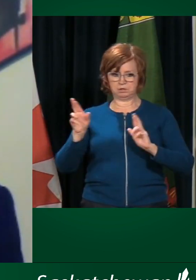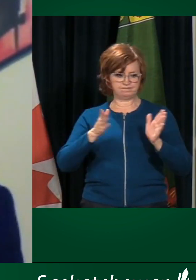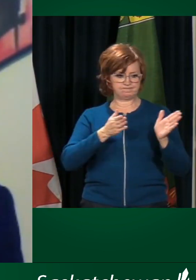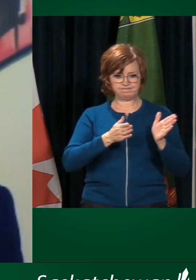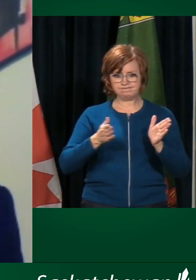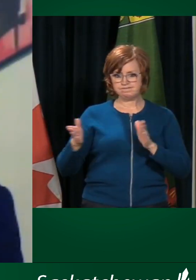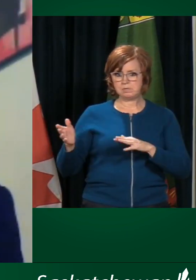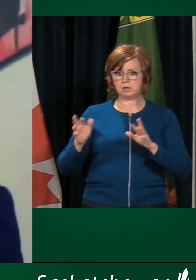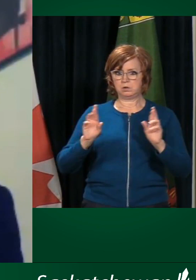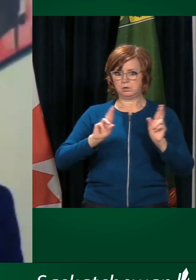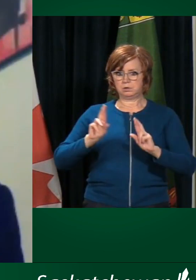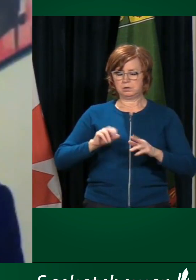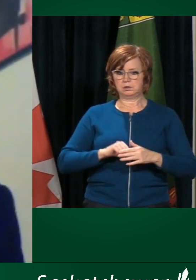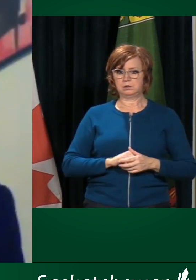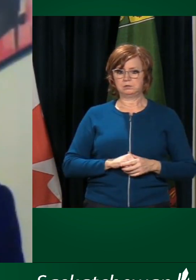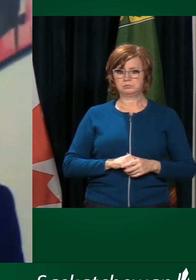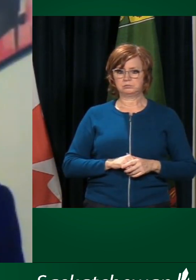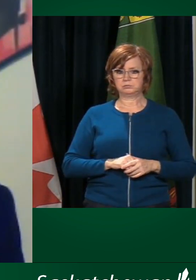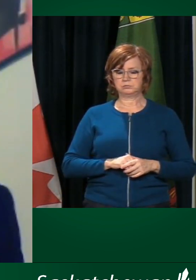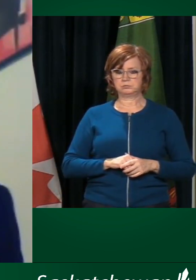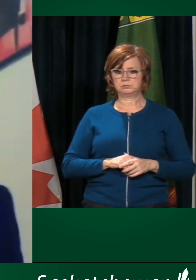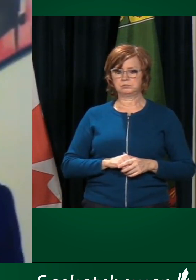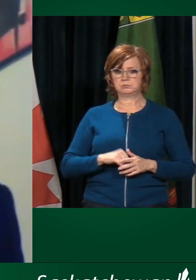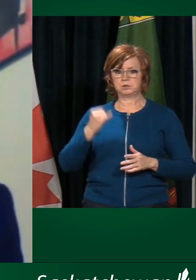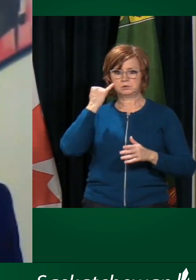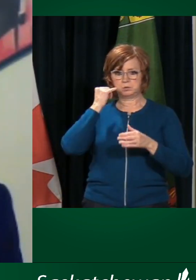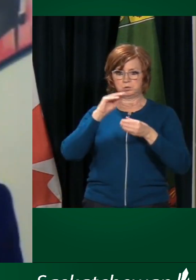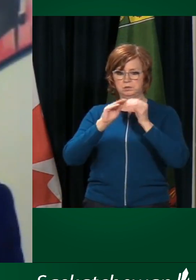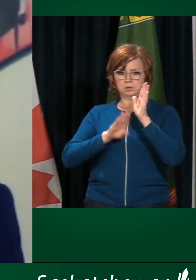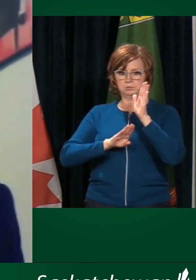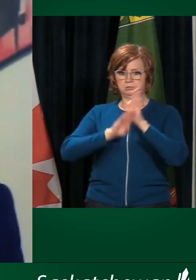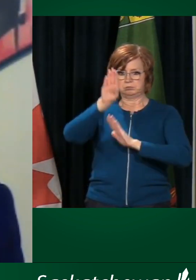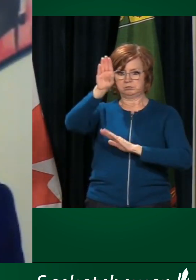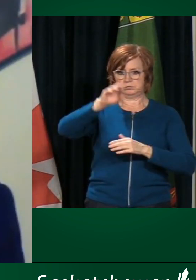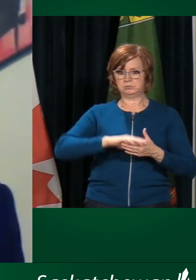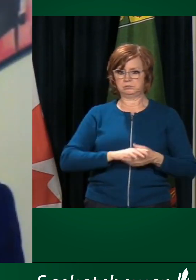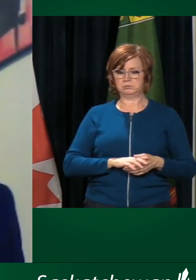to significant surges in demand.